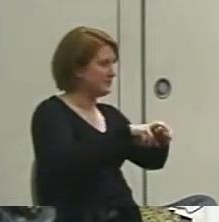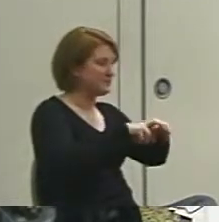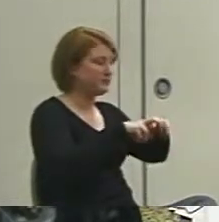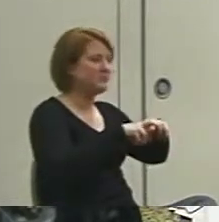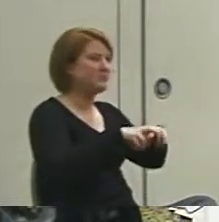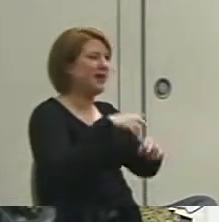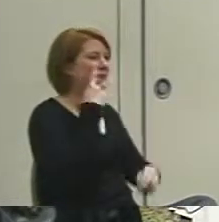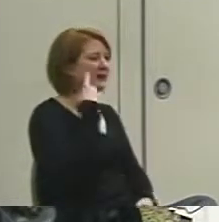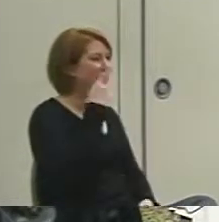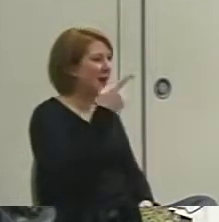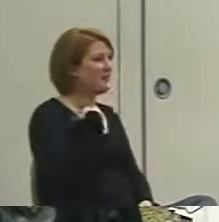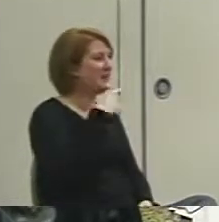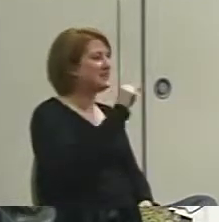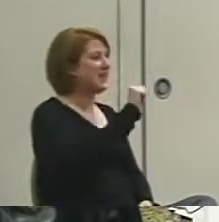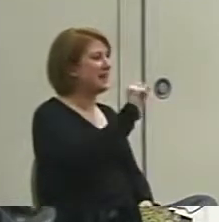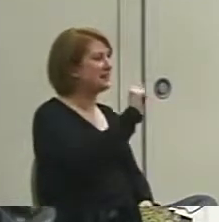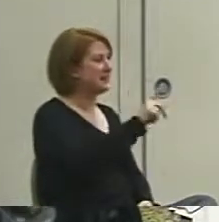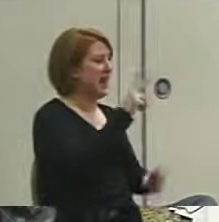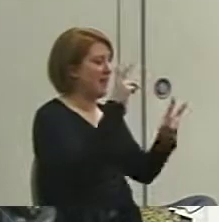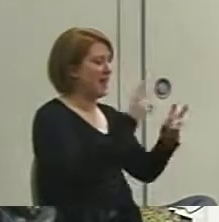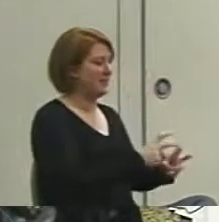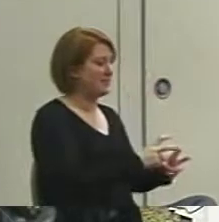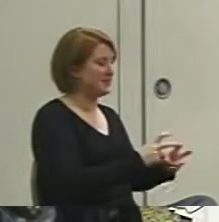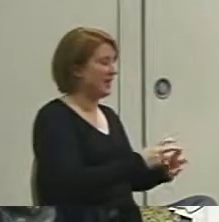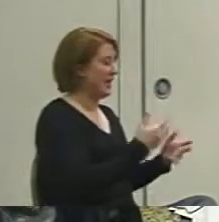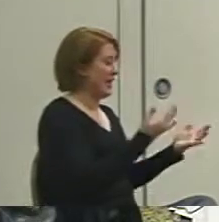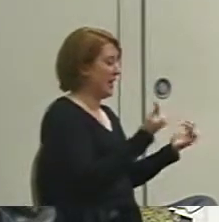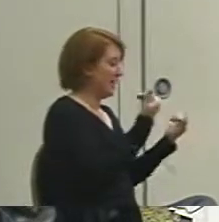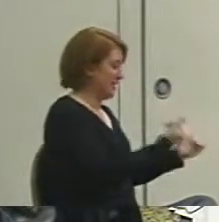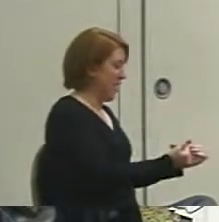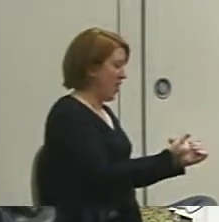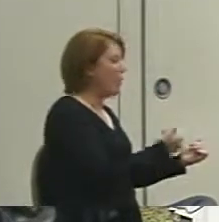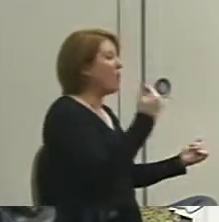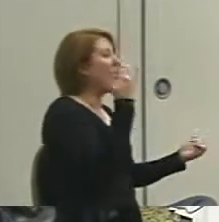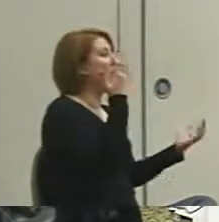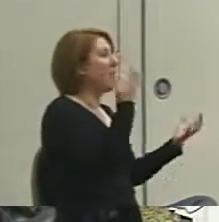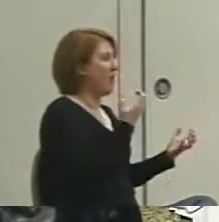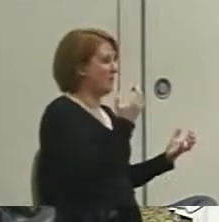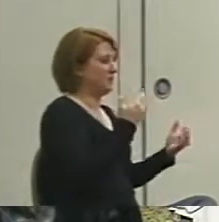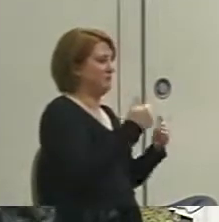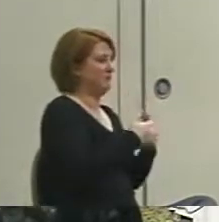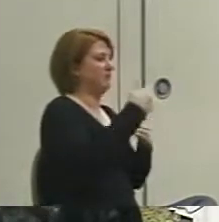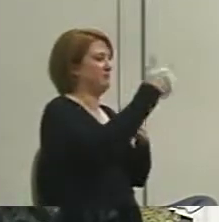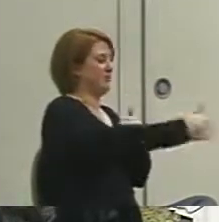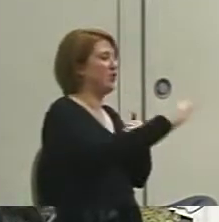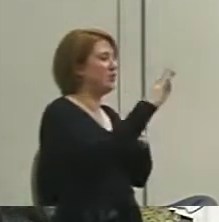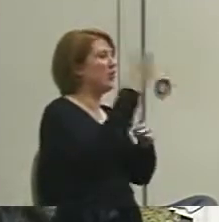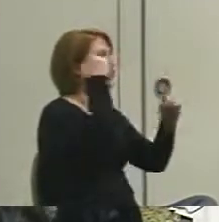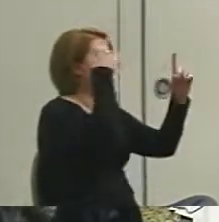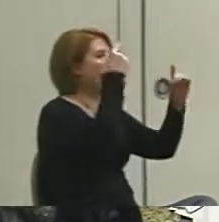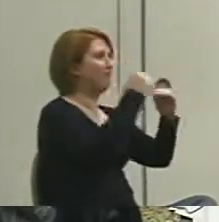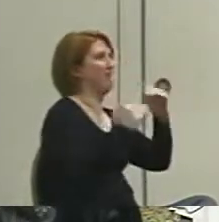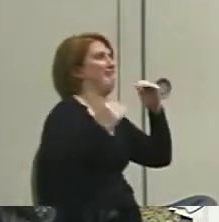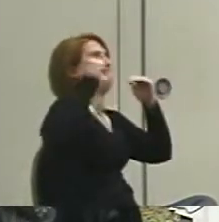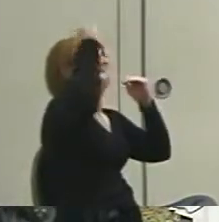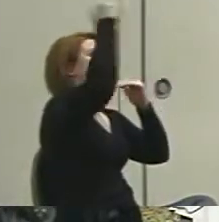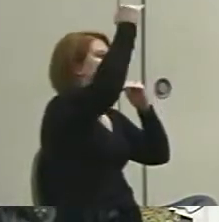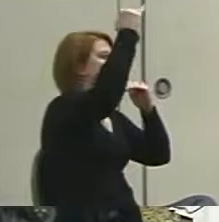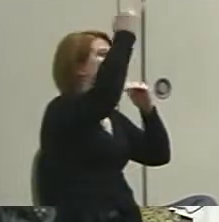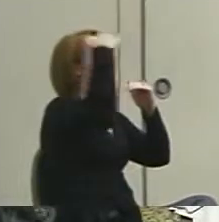task analysis here of, here's where we are now, here's where we want to be, and you've set your goal up here, and it seems to me there are